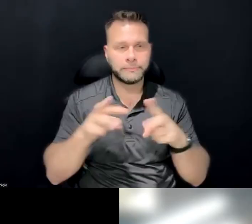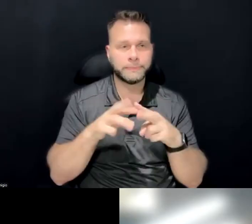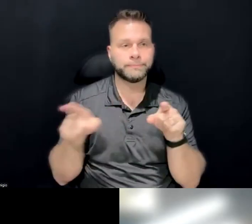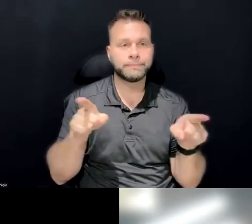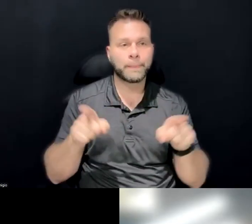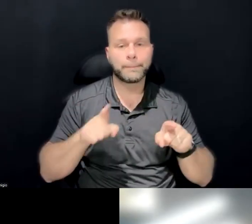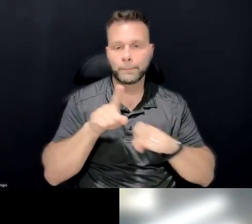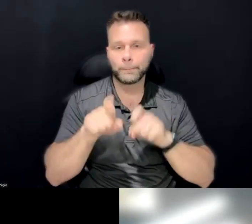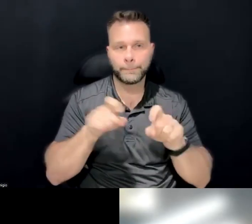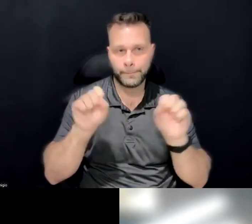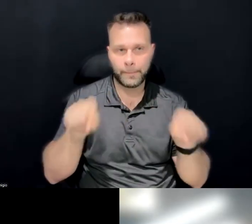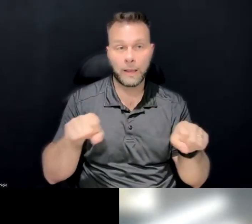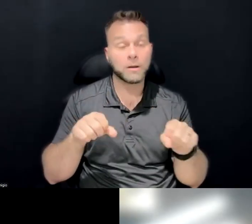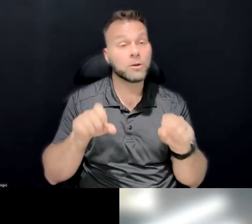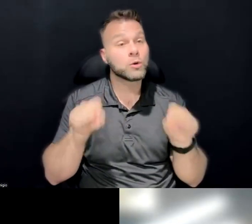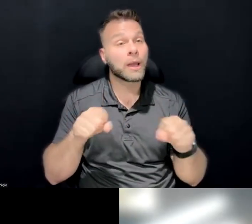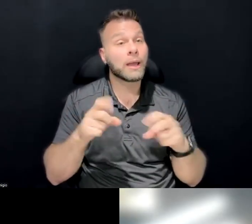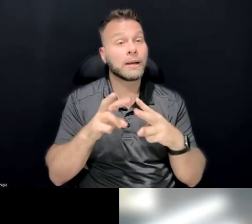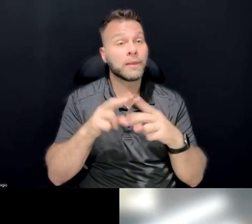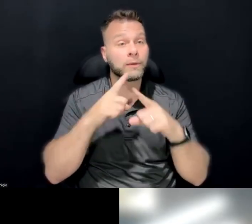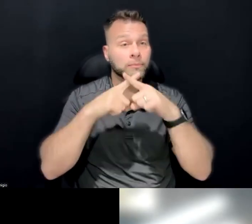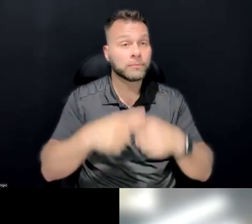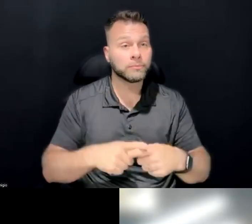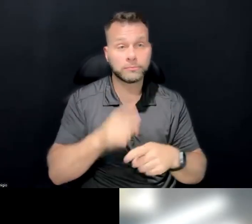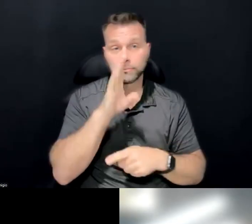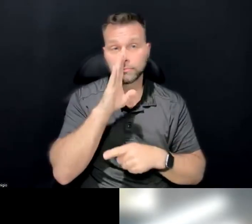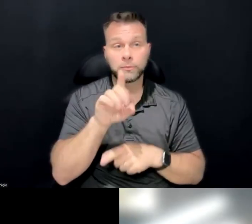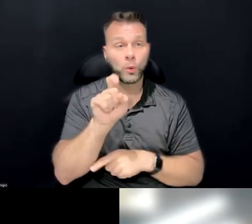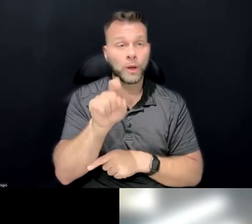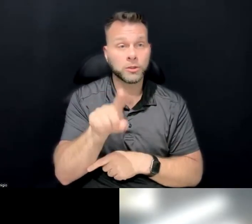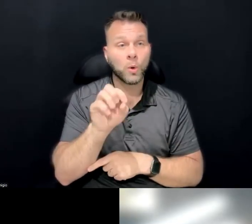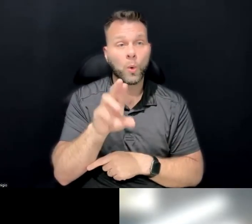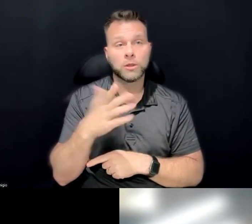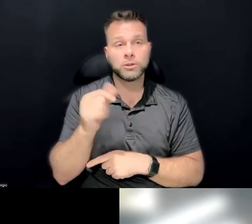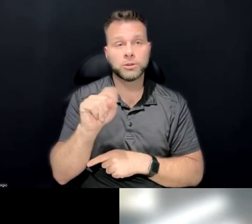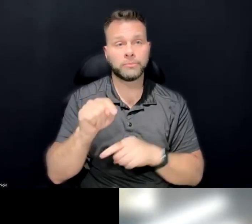And you can feel free to drop it in the chat or